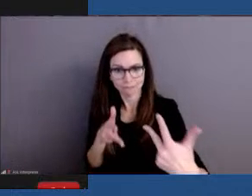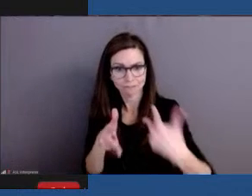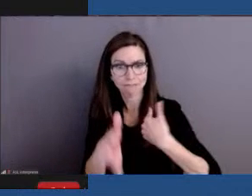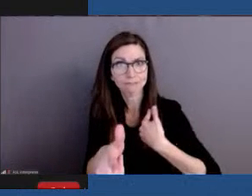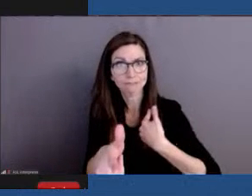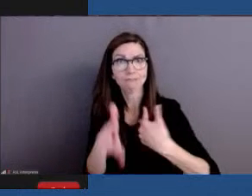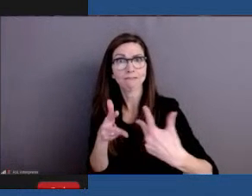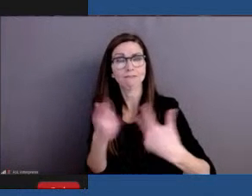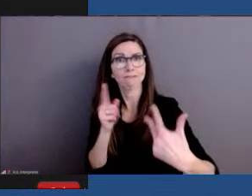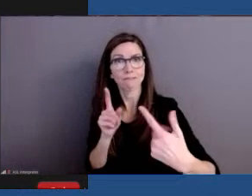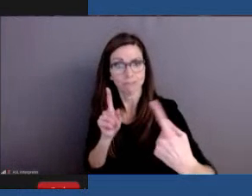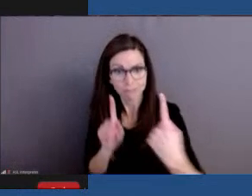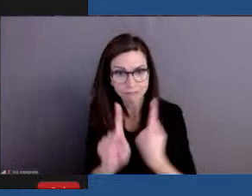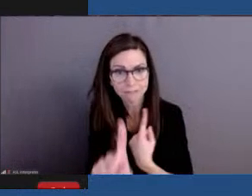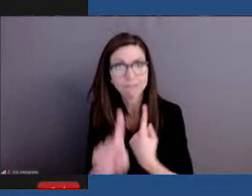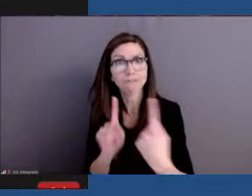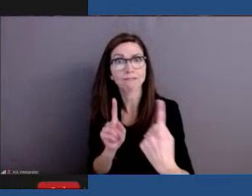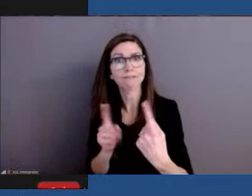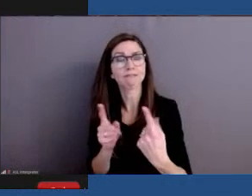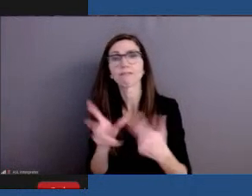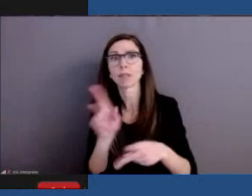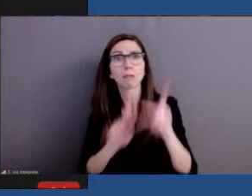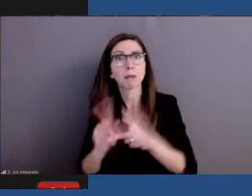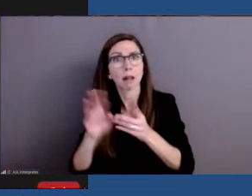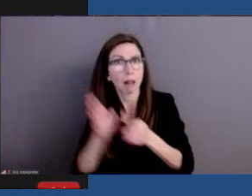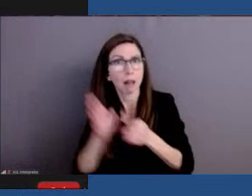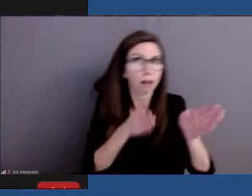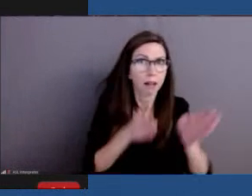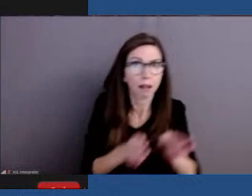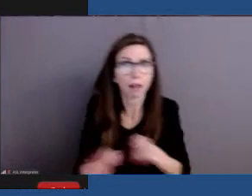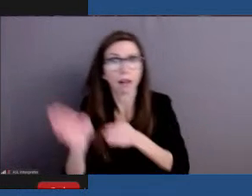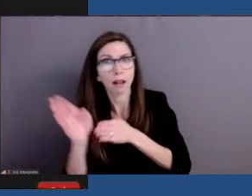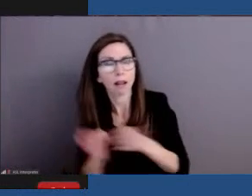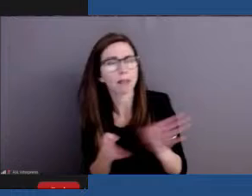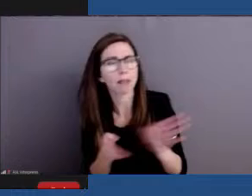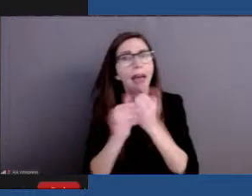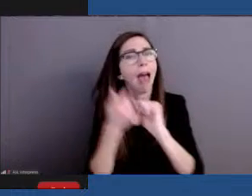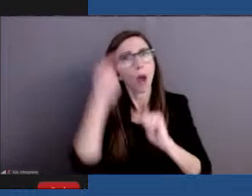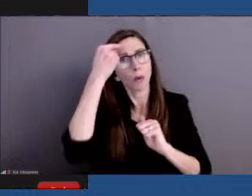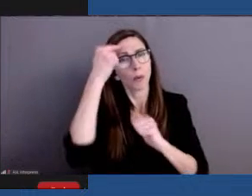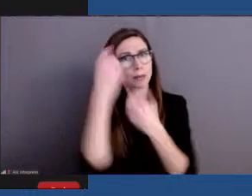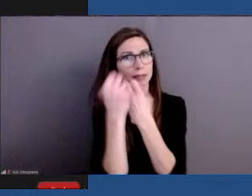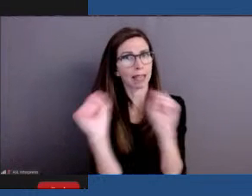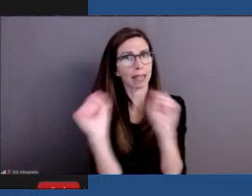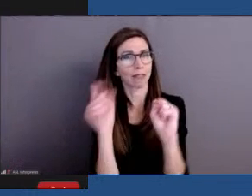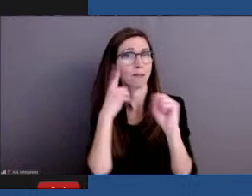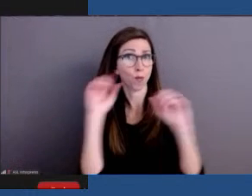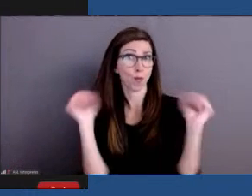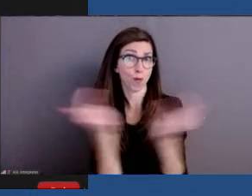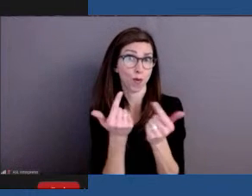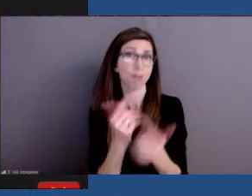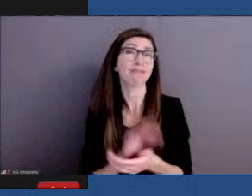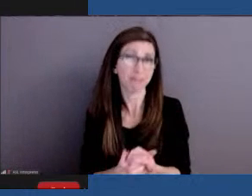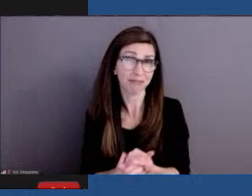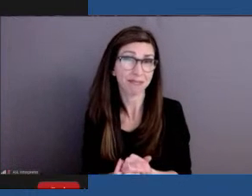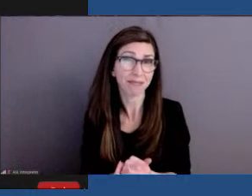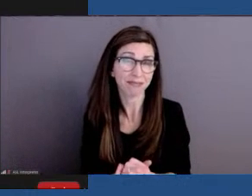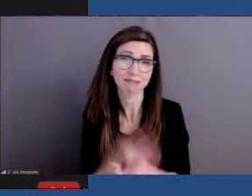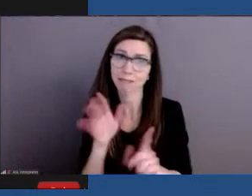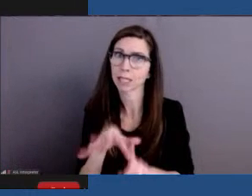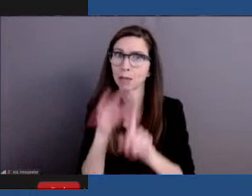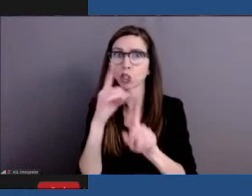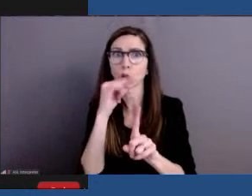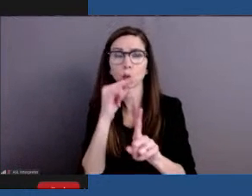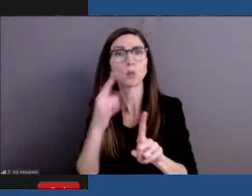and people with disabilities and other vulnerable populations. Next slide, please.